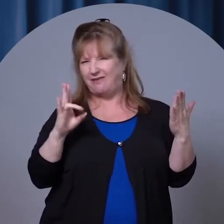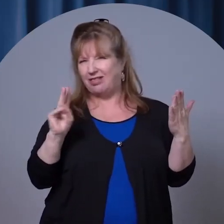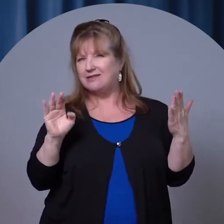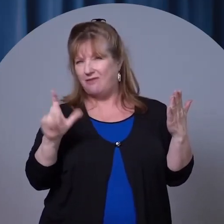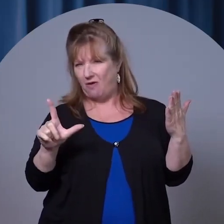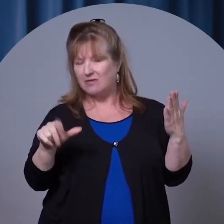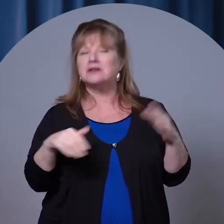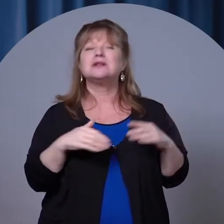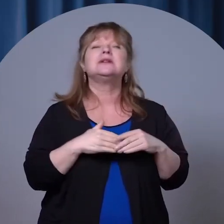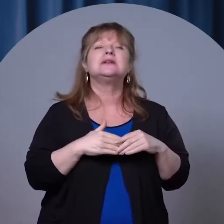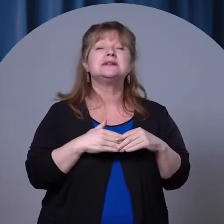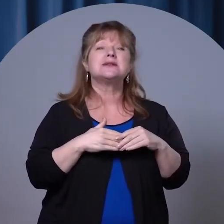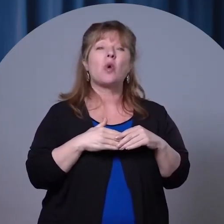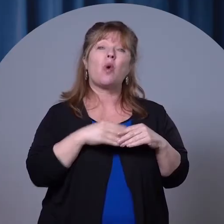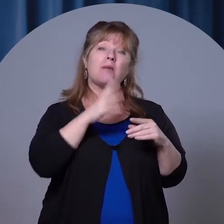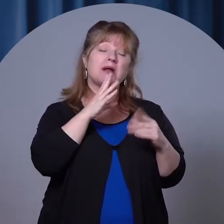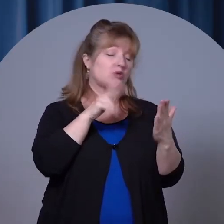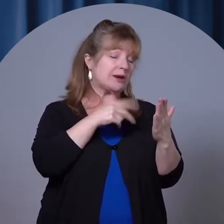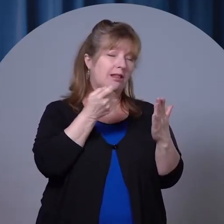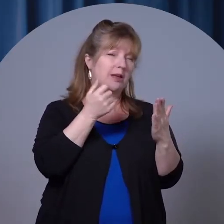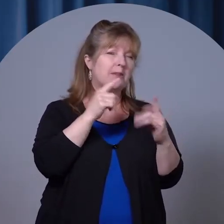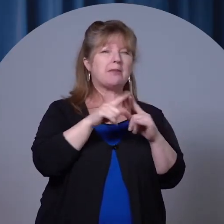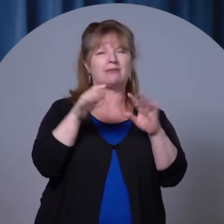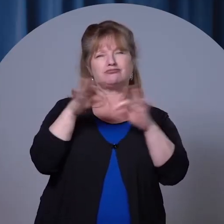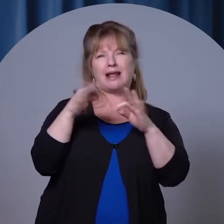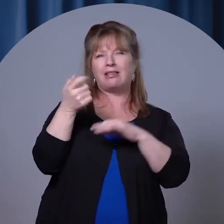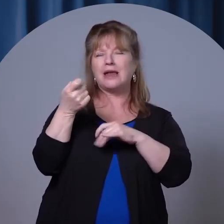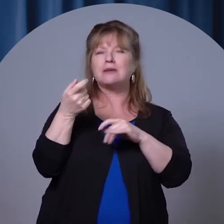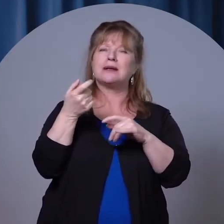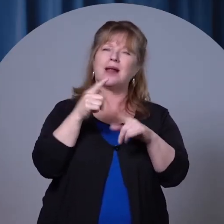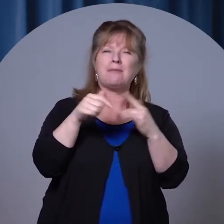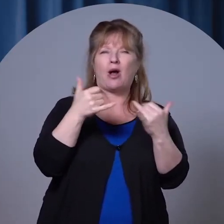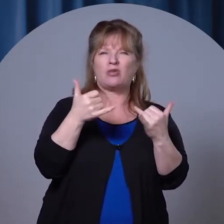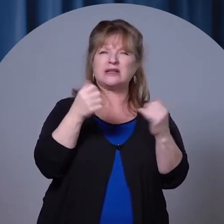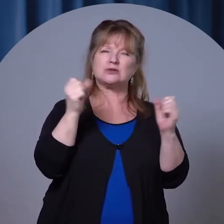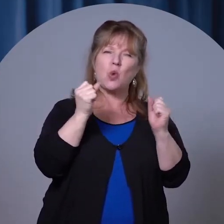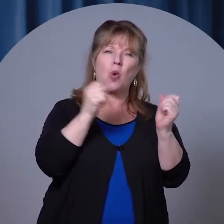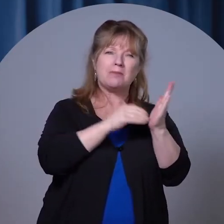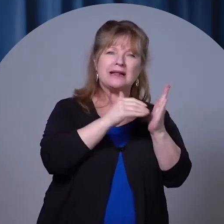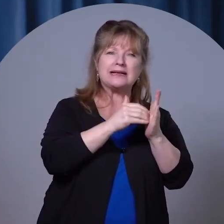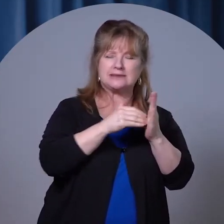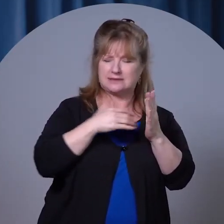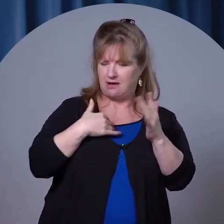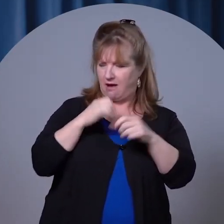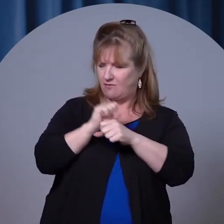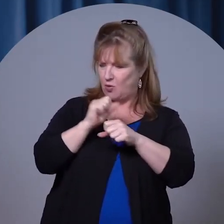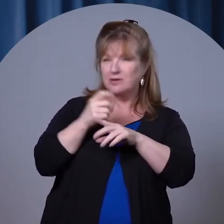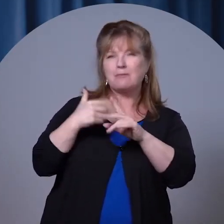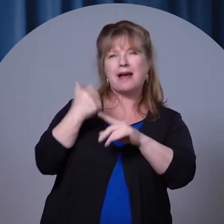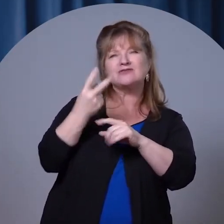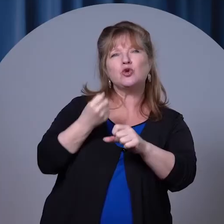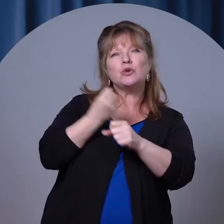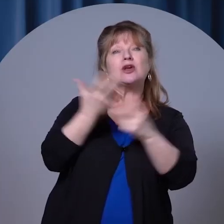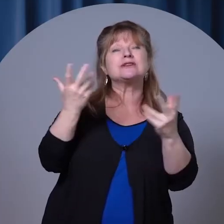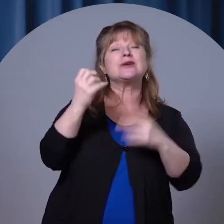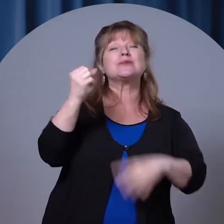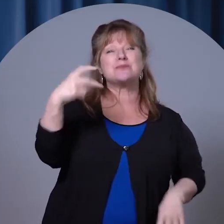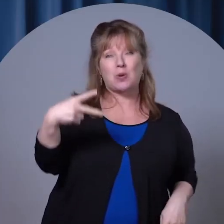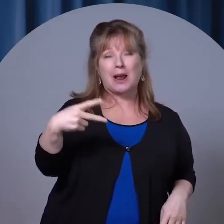are members of the Spokane Symphony Orchestra. Inclusion to me is simply storytelling,